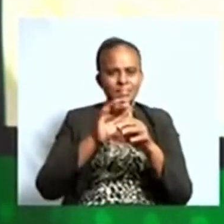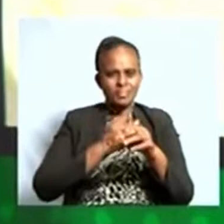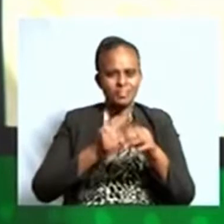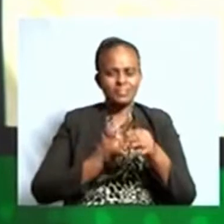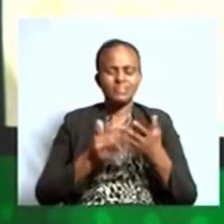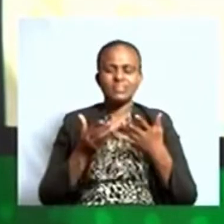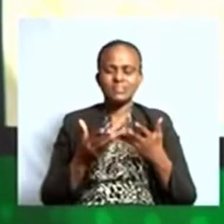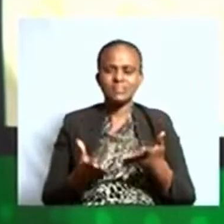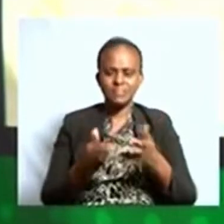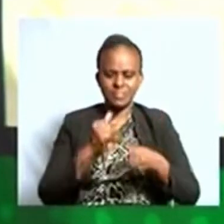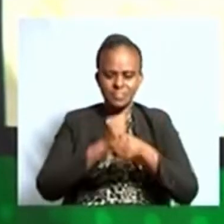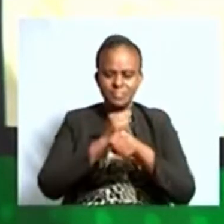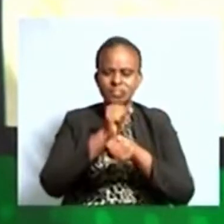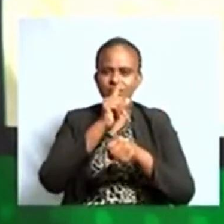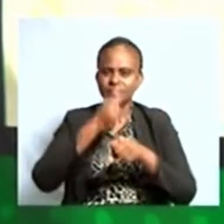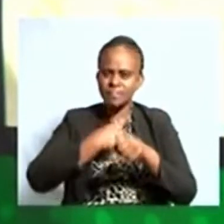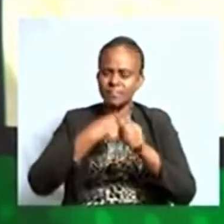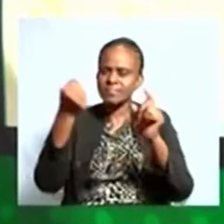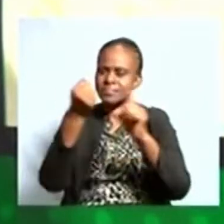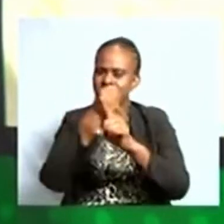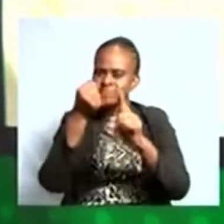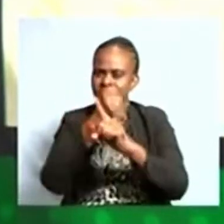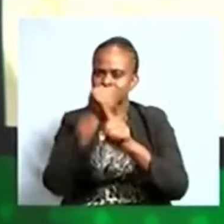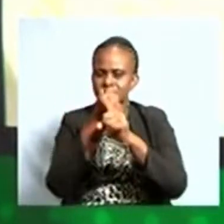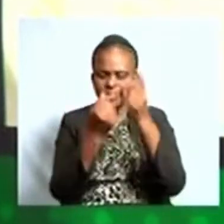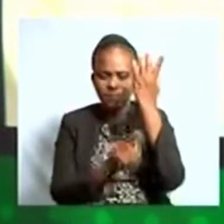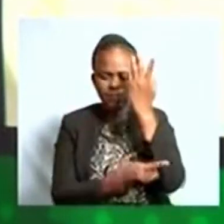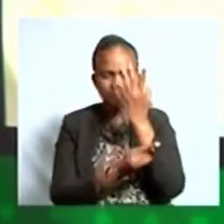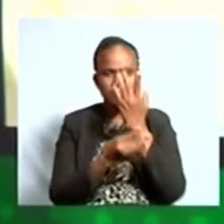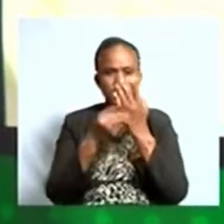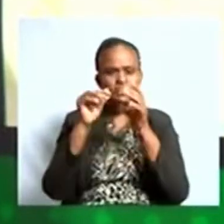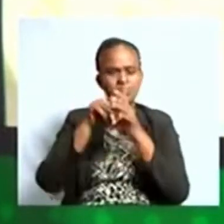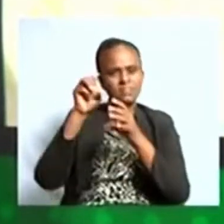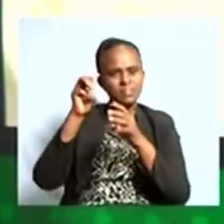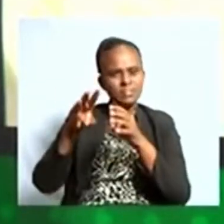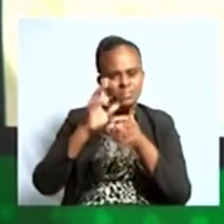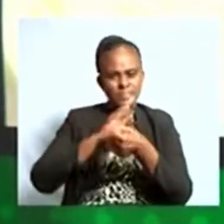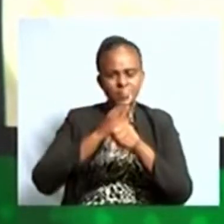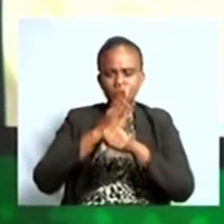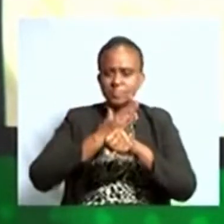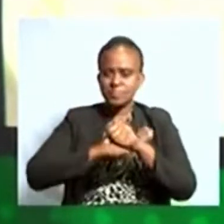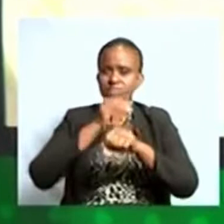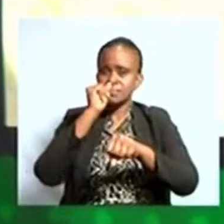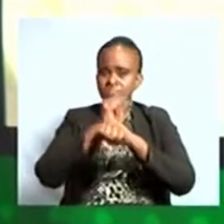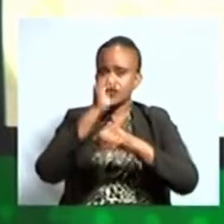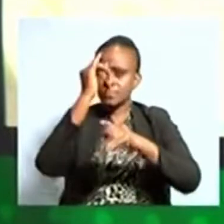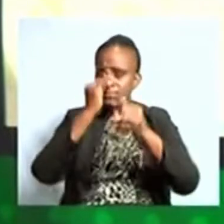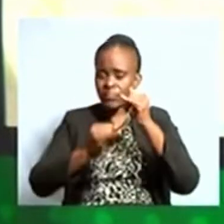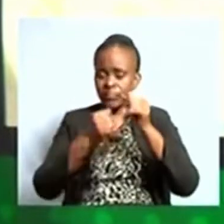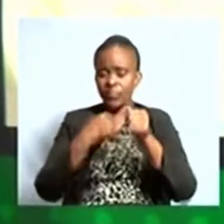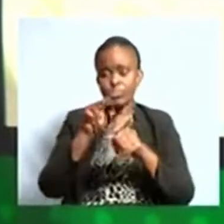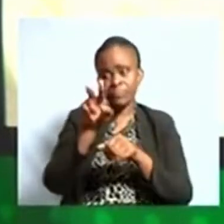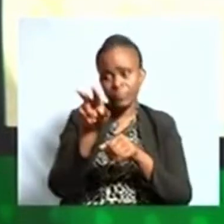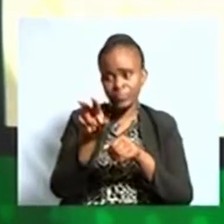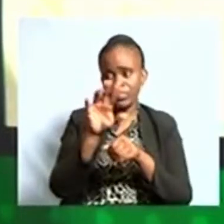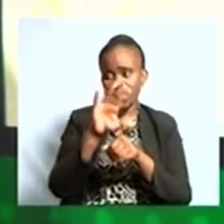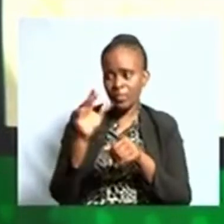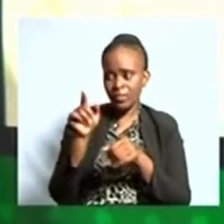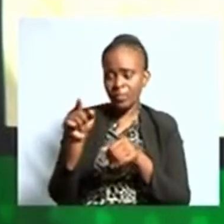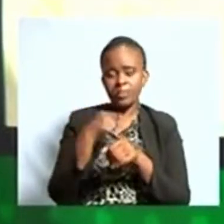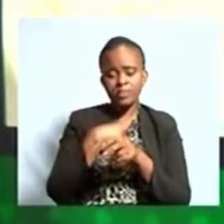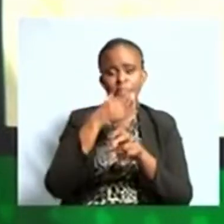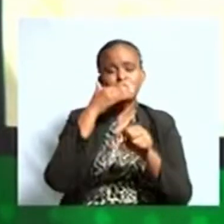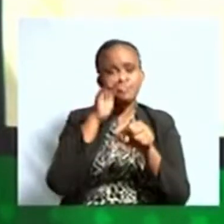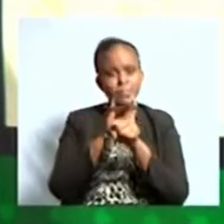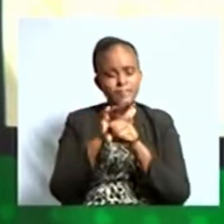to ensure that I spearhead development in Munali. At the end of my tenure, I want to look back and say, I promised